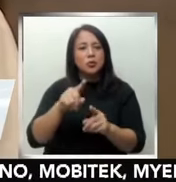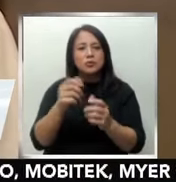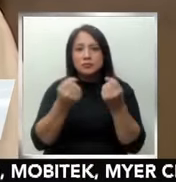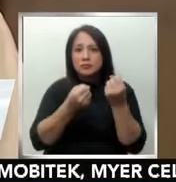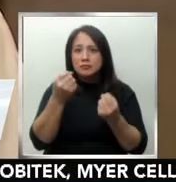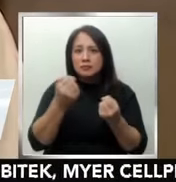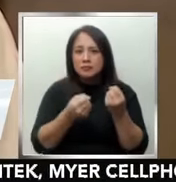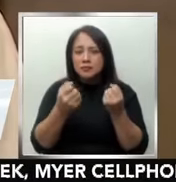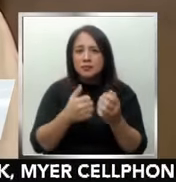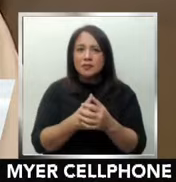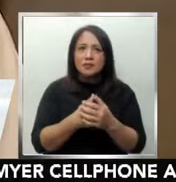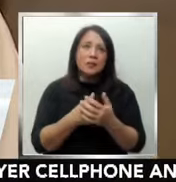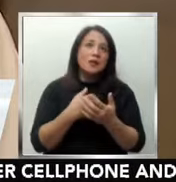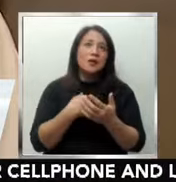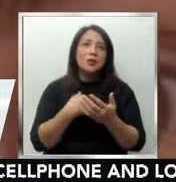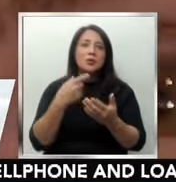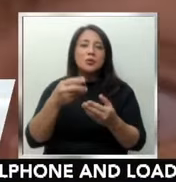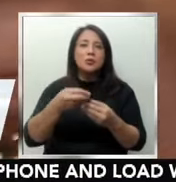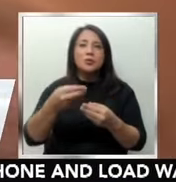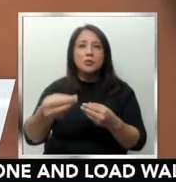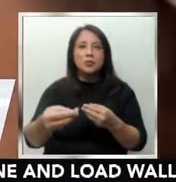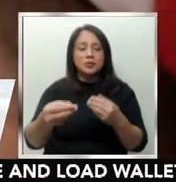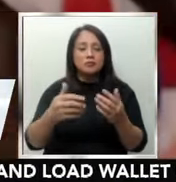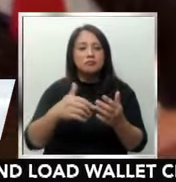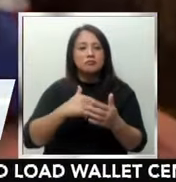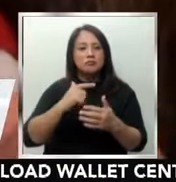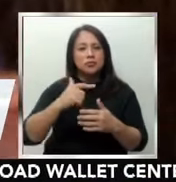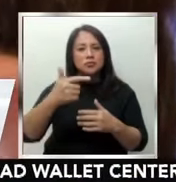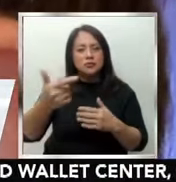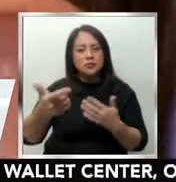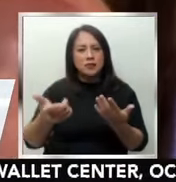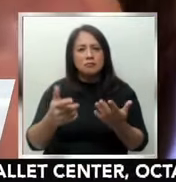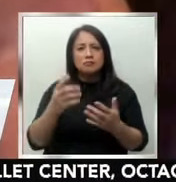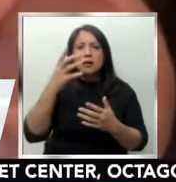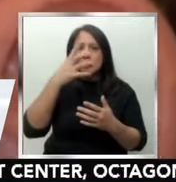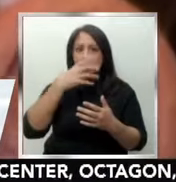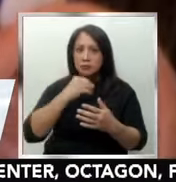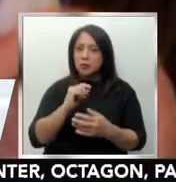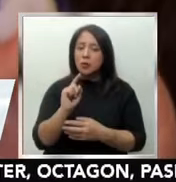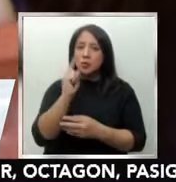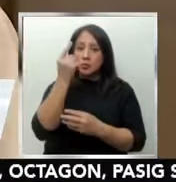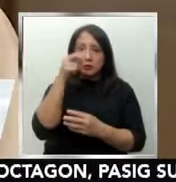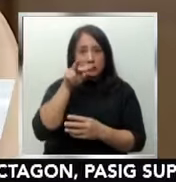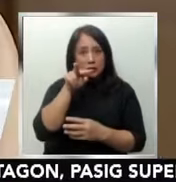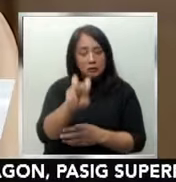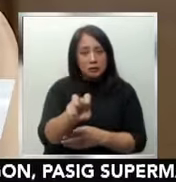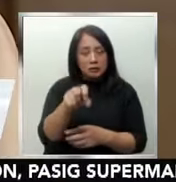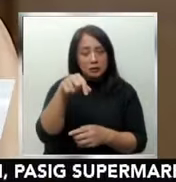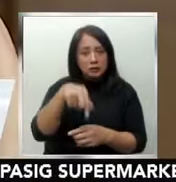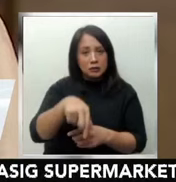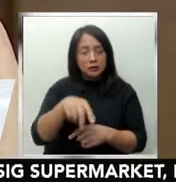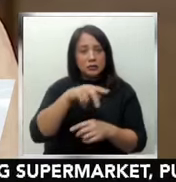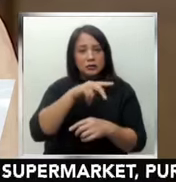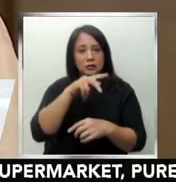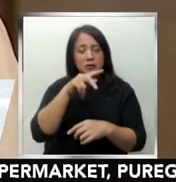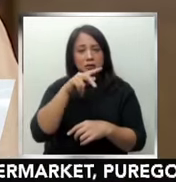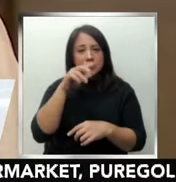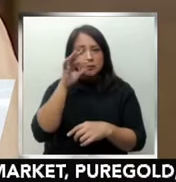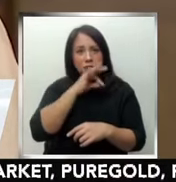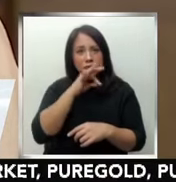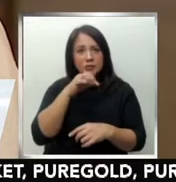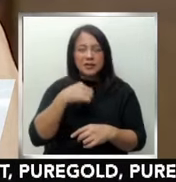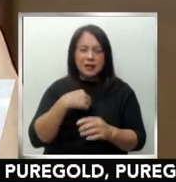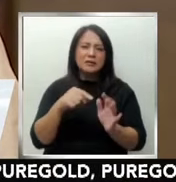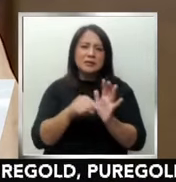really started to build and build and build and magaganda lang ba talaga ang nakikita niya dito Have I had little negative experiences in the